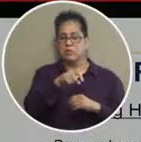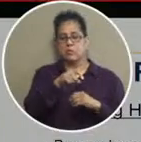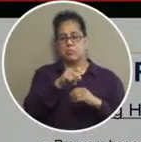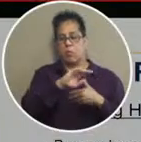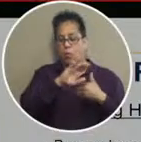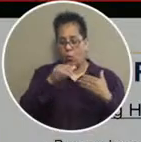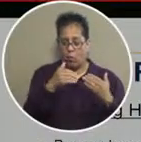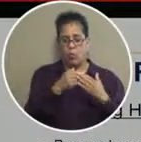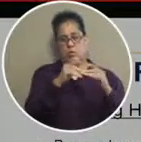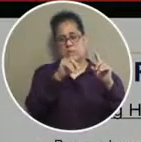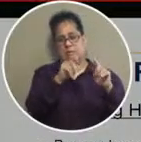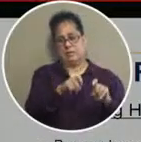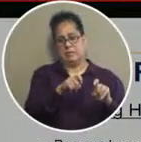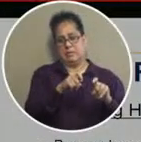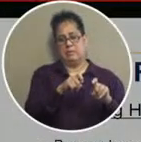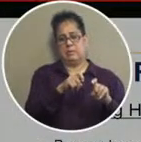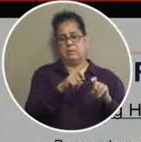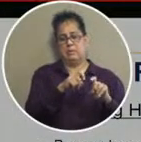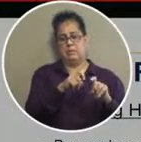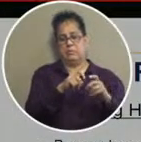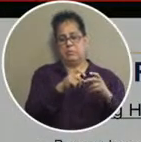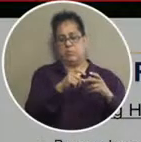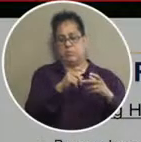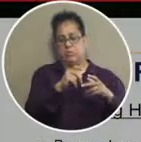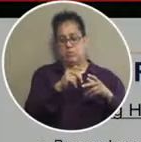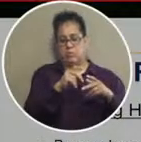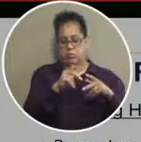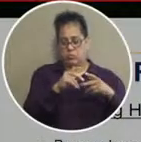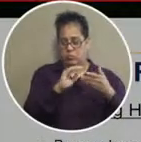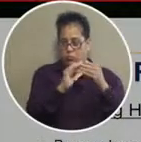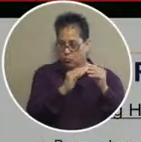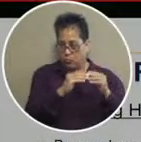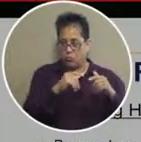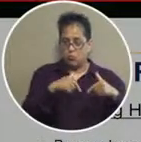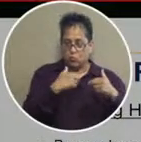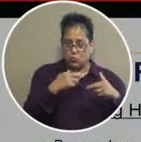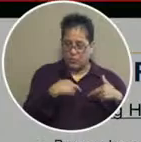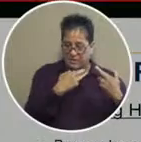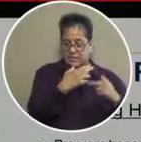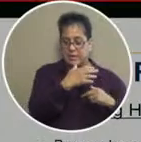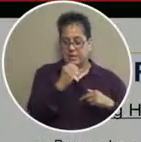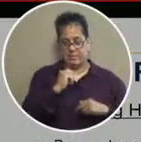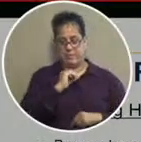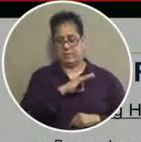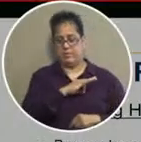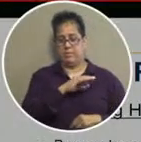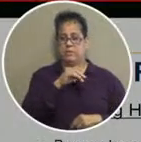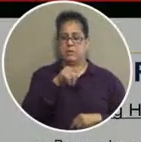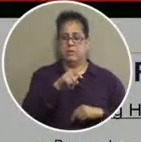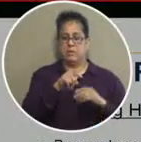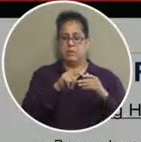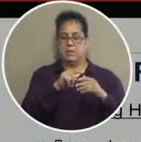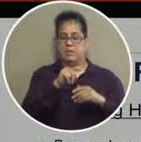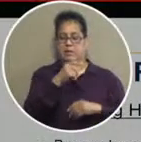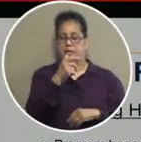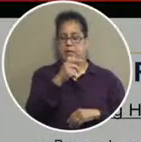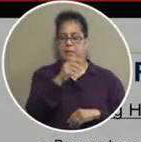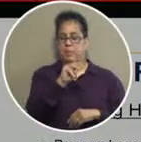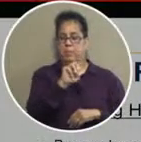tested. This, again, under the direction of the governor. The program began the week of 18